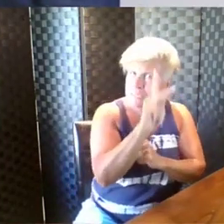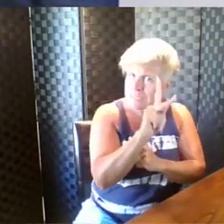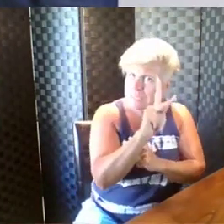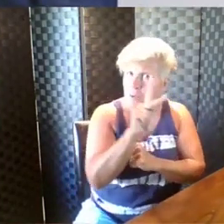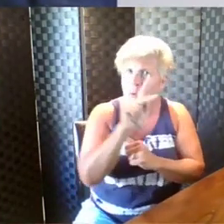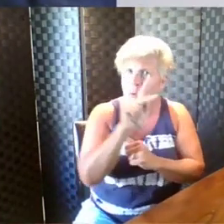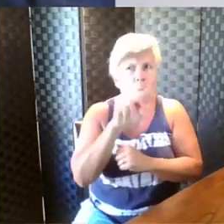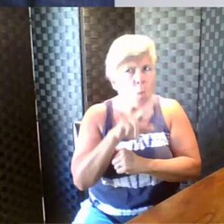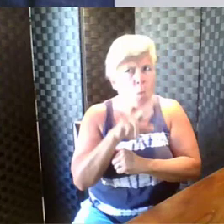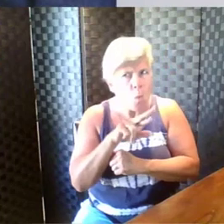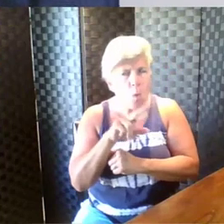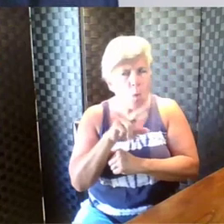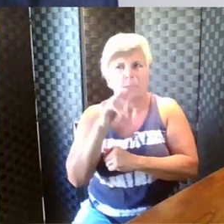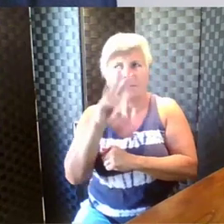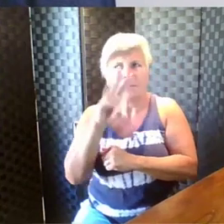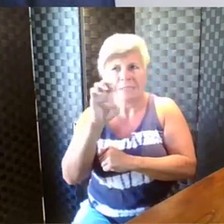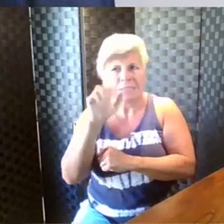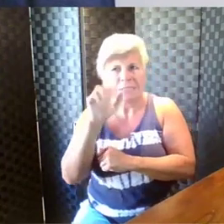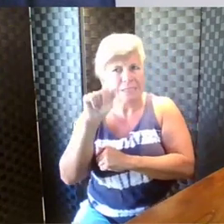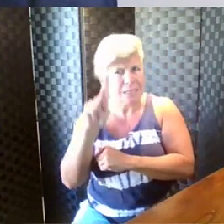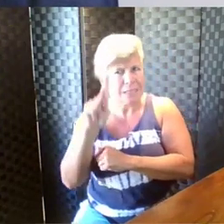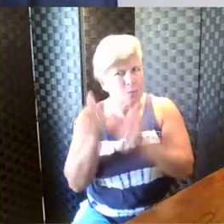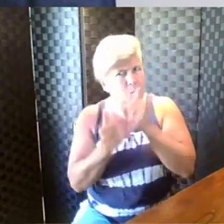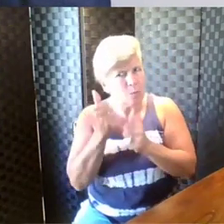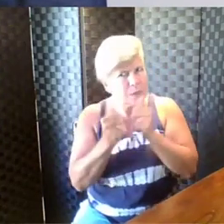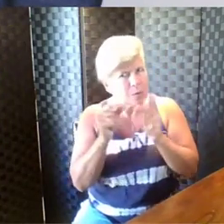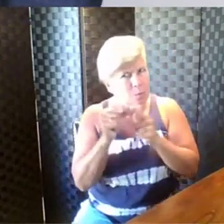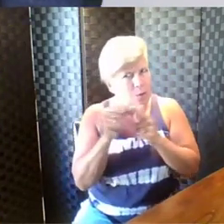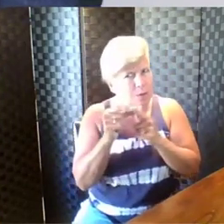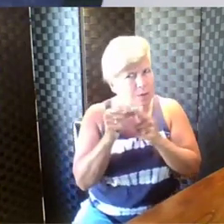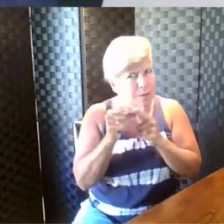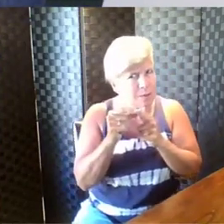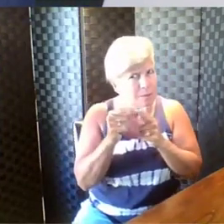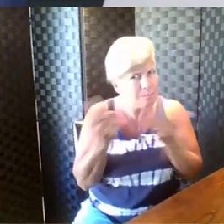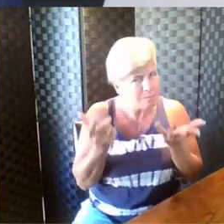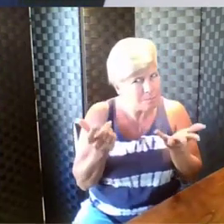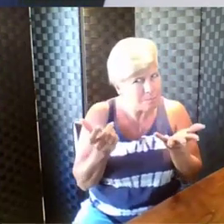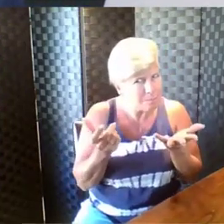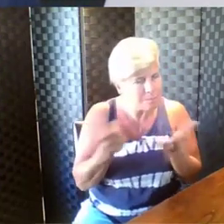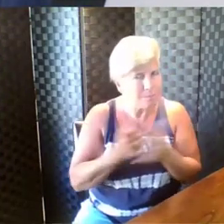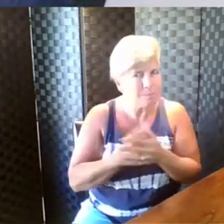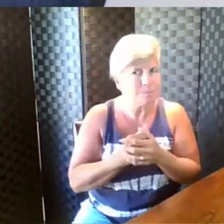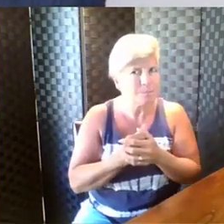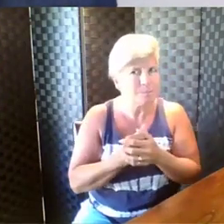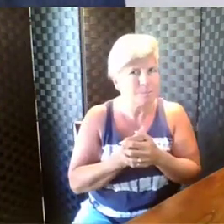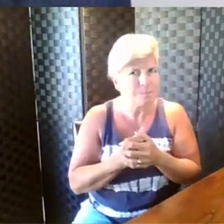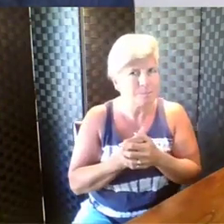W-E-E-K, weak, or W-E-A-K, weak?